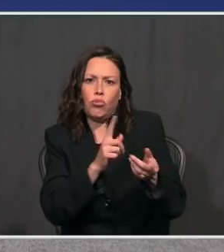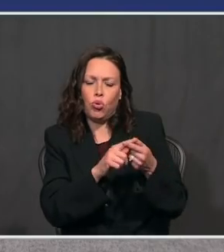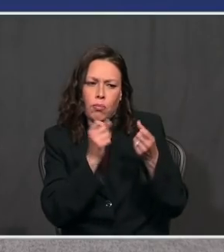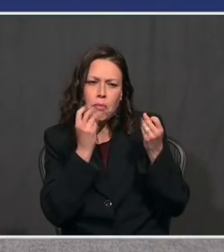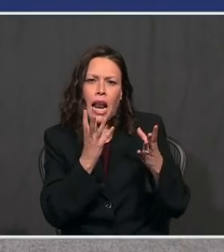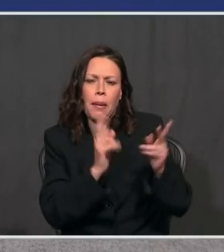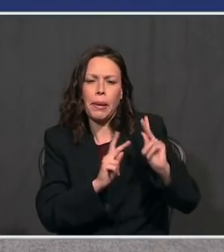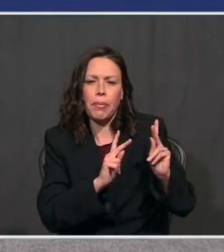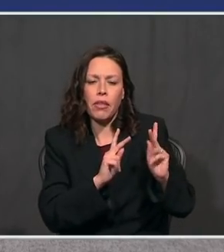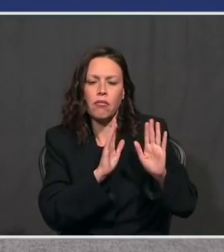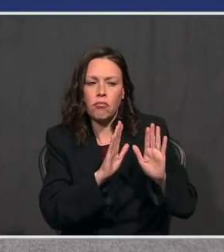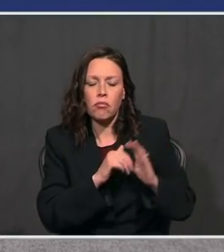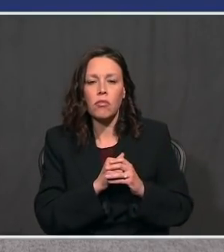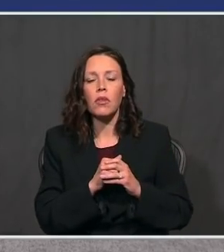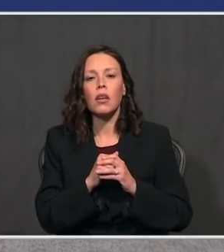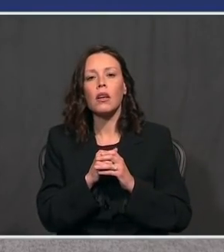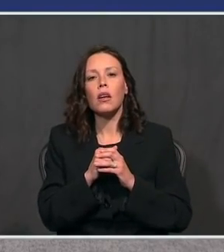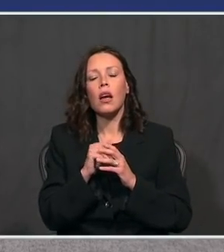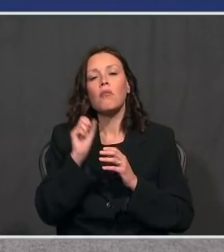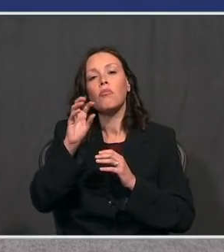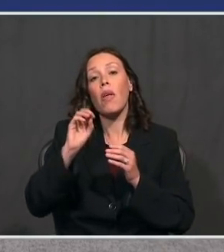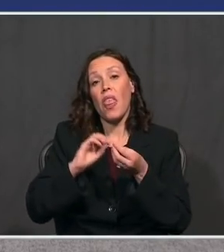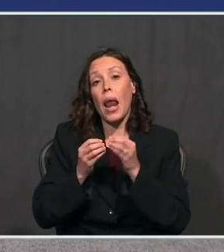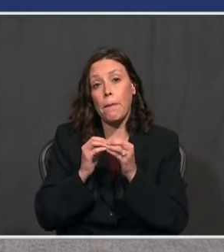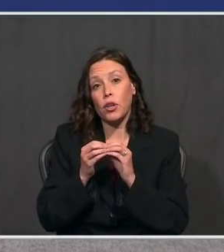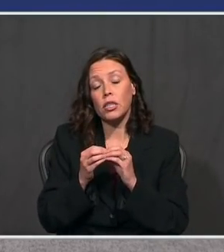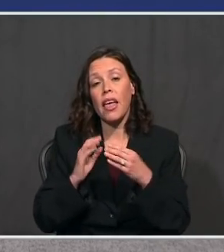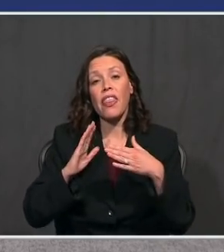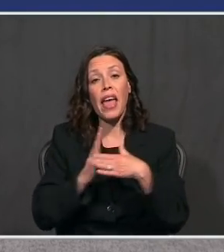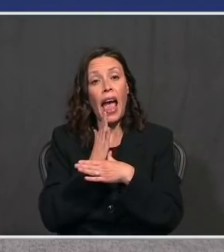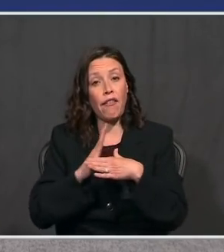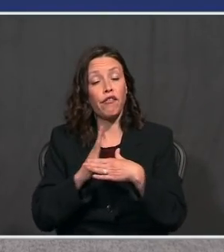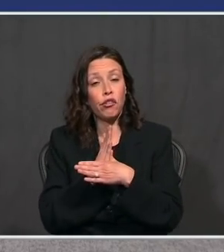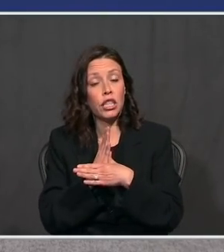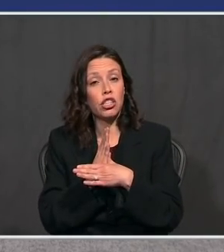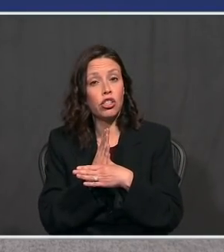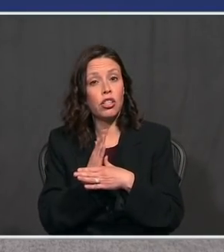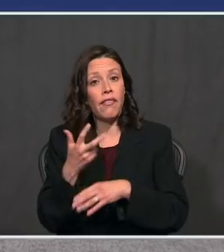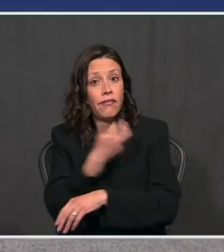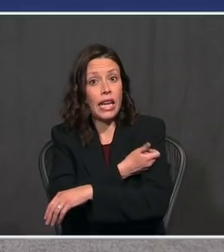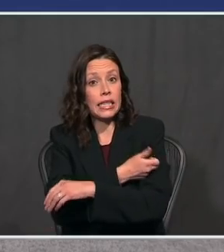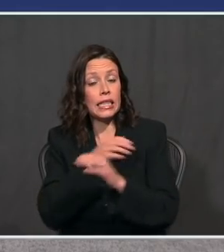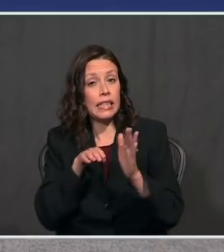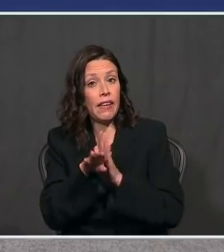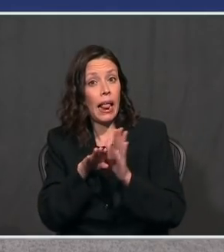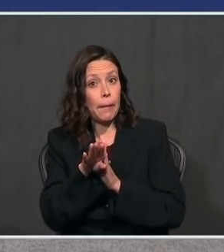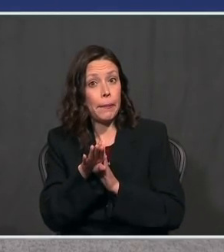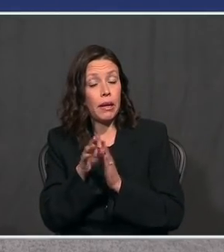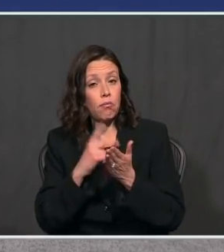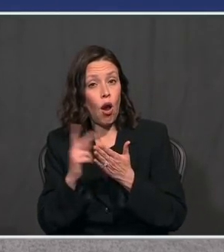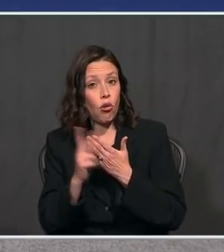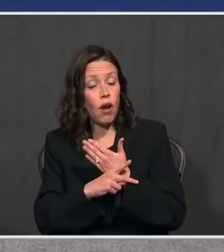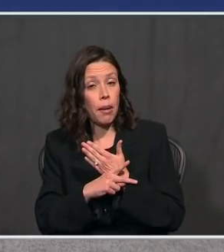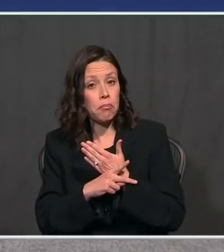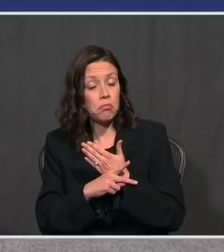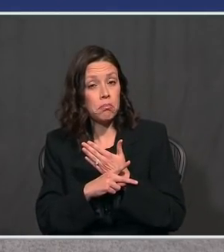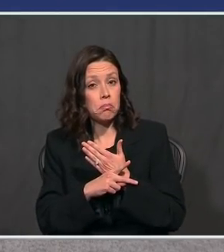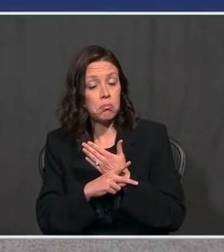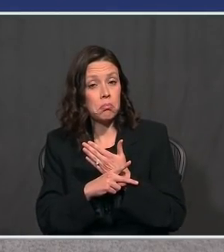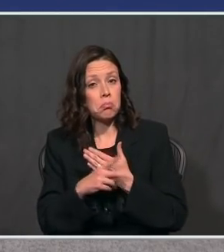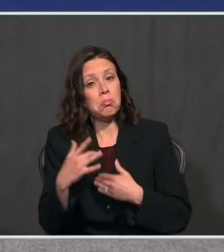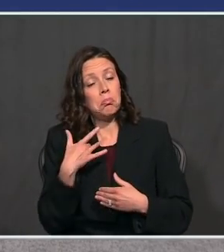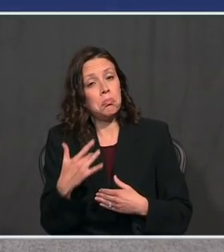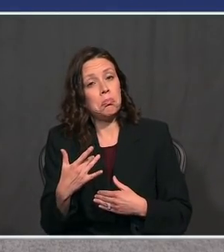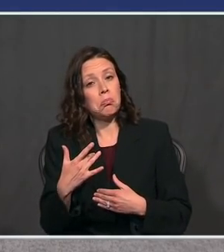people. Just to give you just a number, the average vaccine development program for